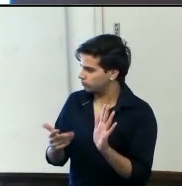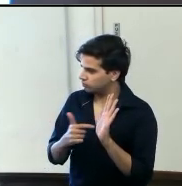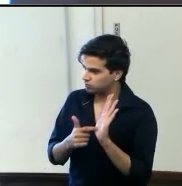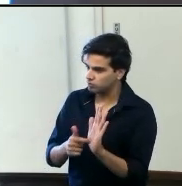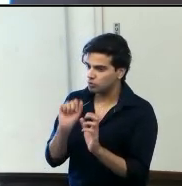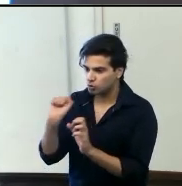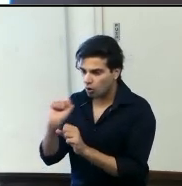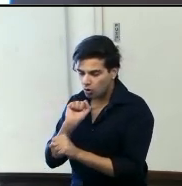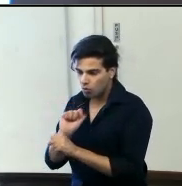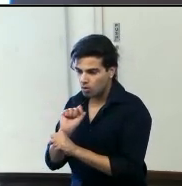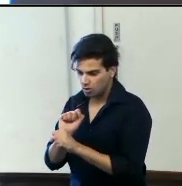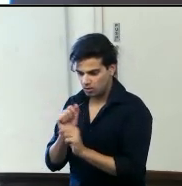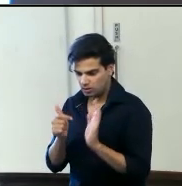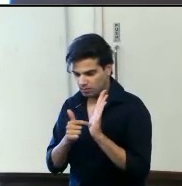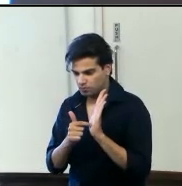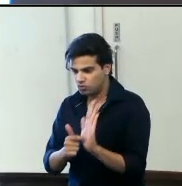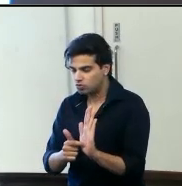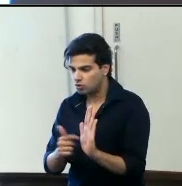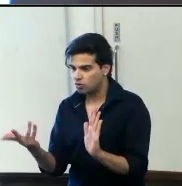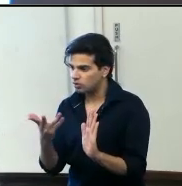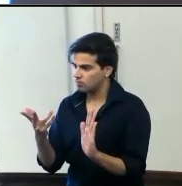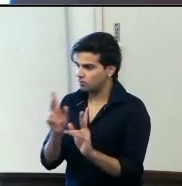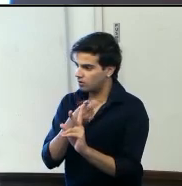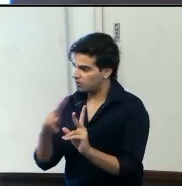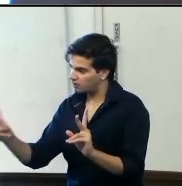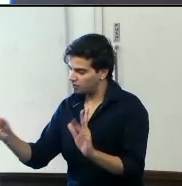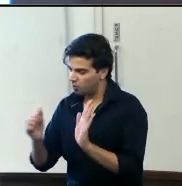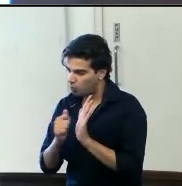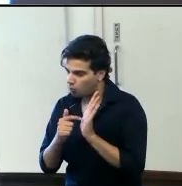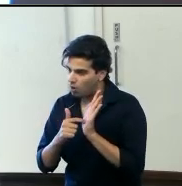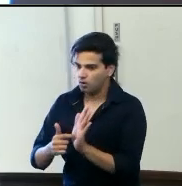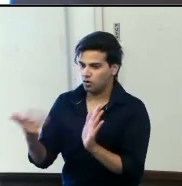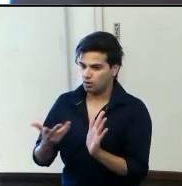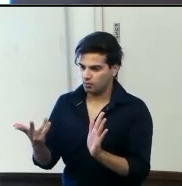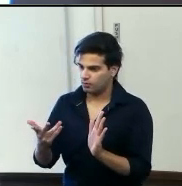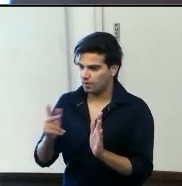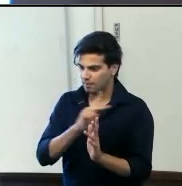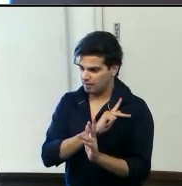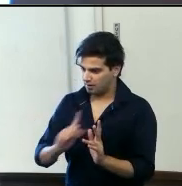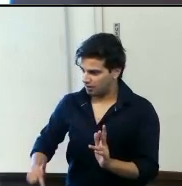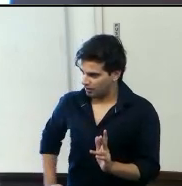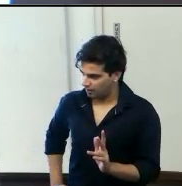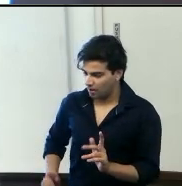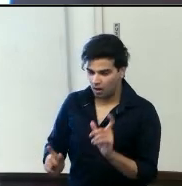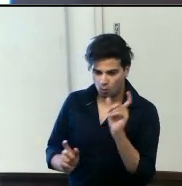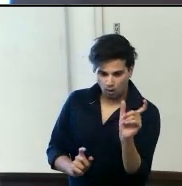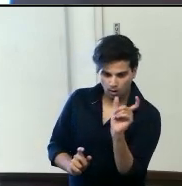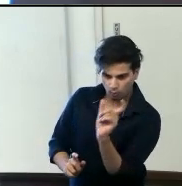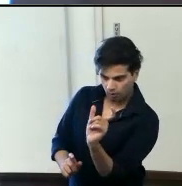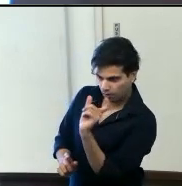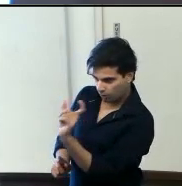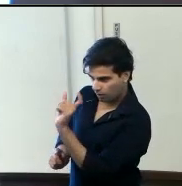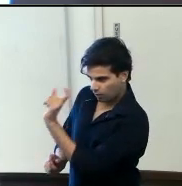work, particularly these kinds of things? Because the Kannada letters